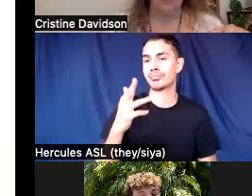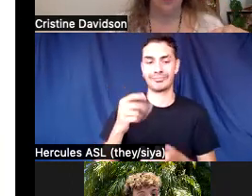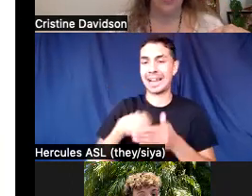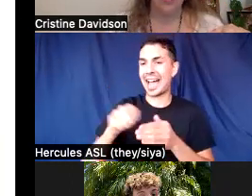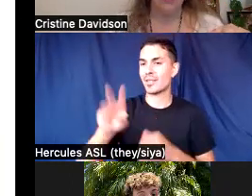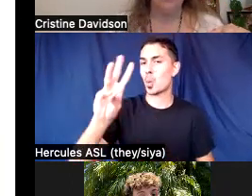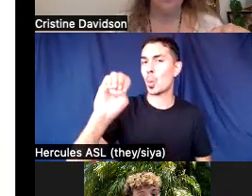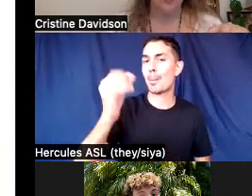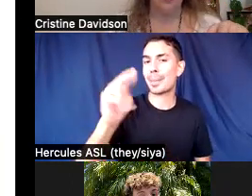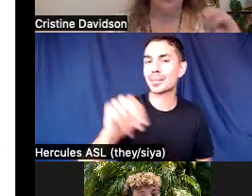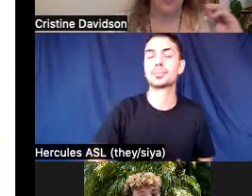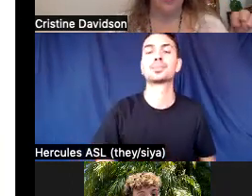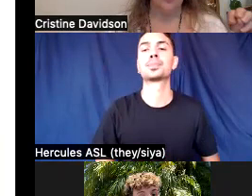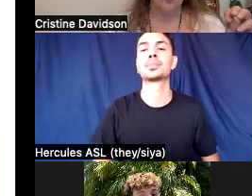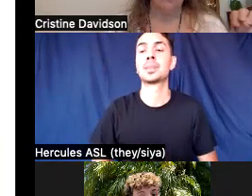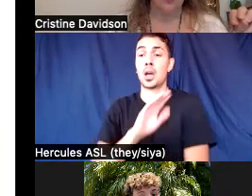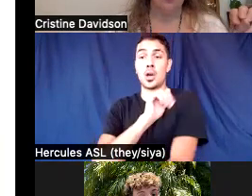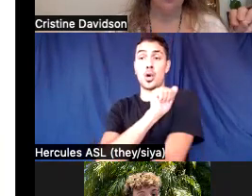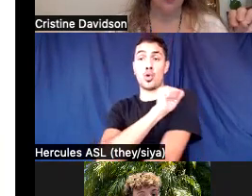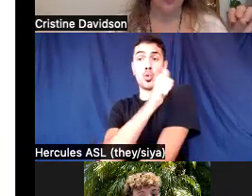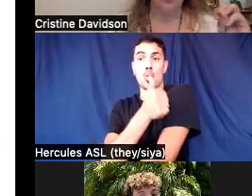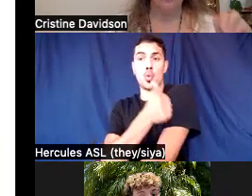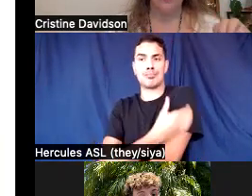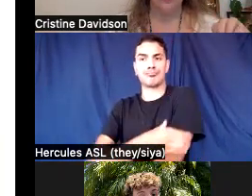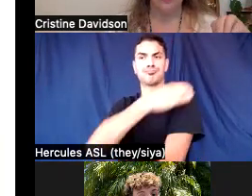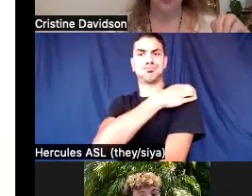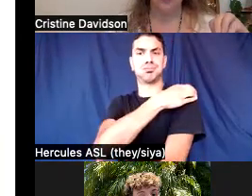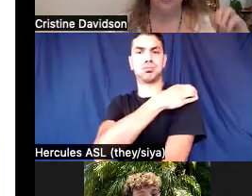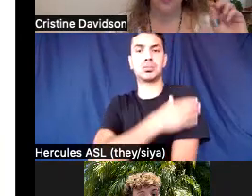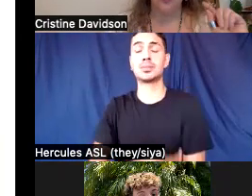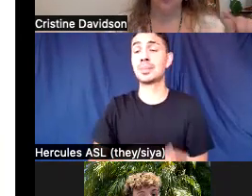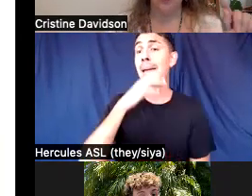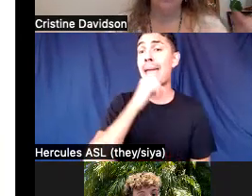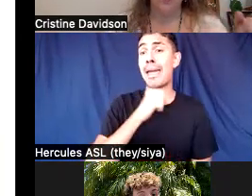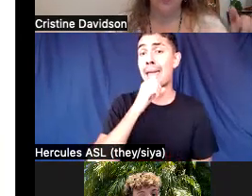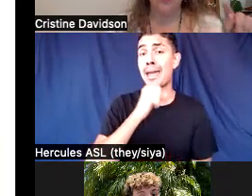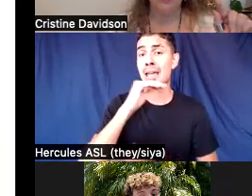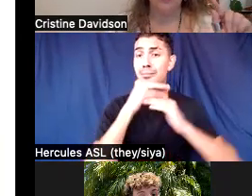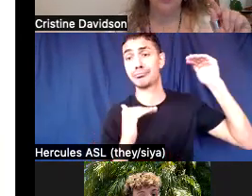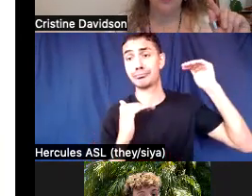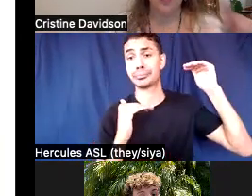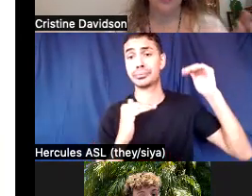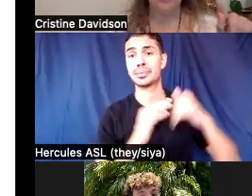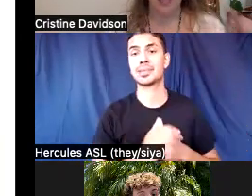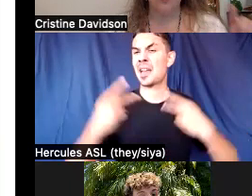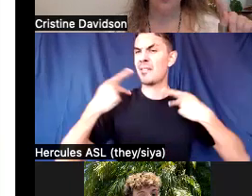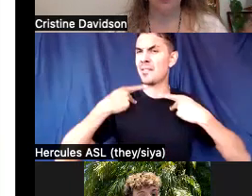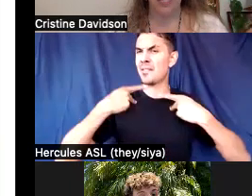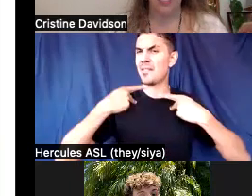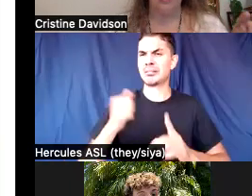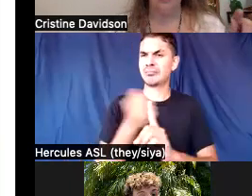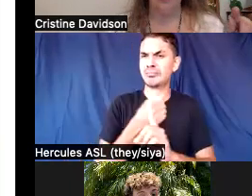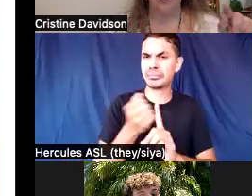position of authority, the age of the victim perpetrator, or physical injury. So one of those things have